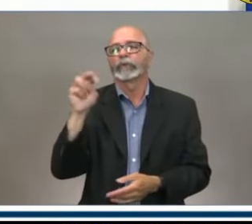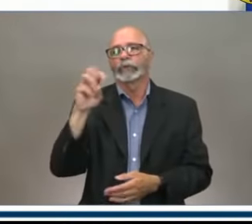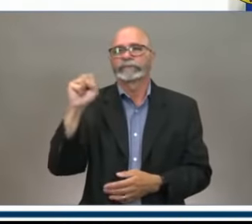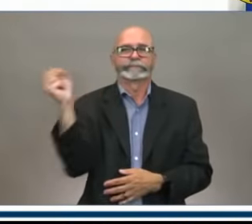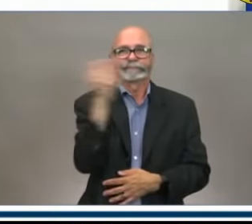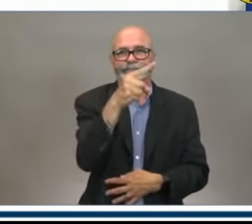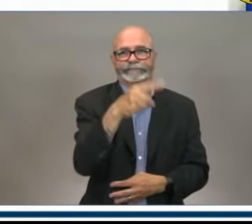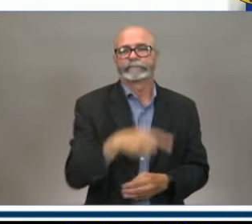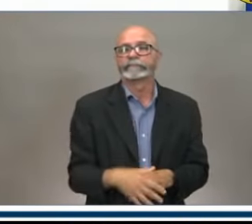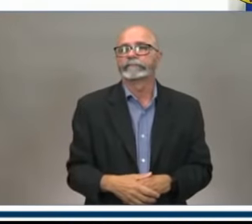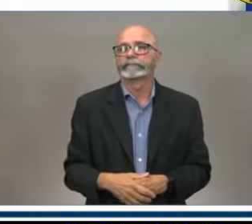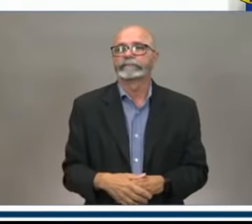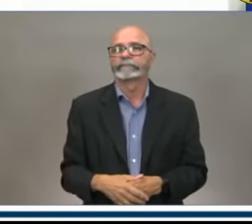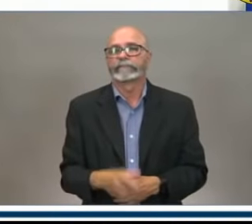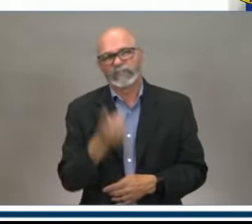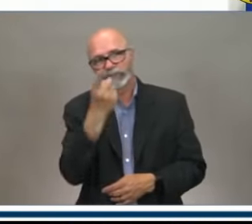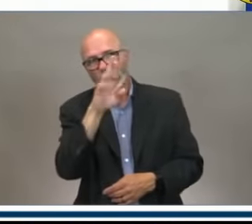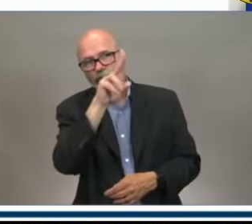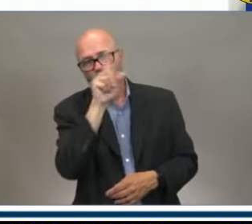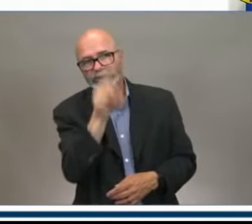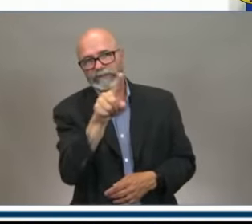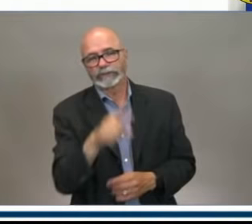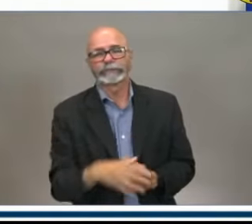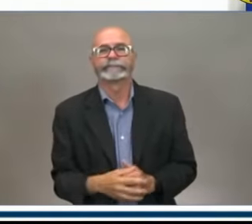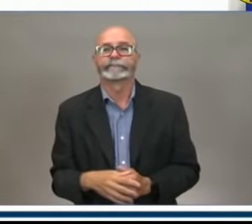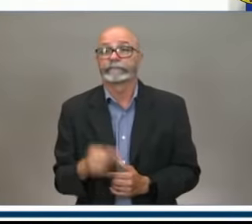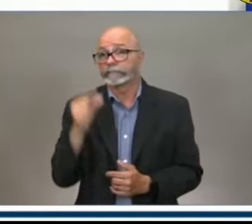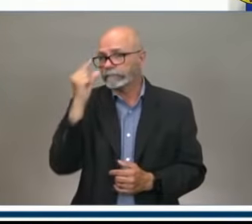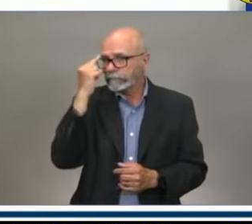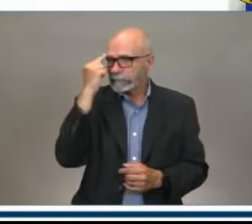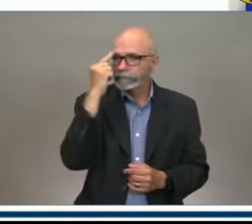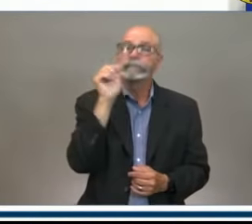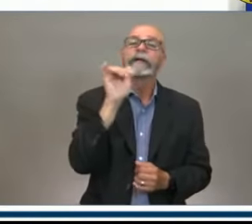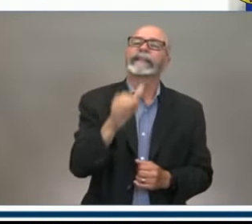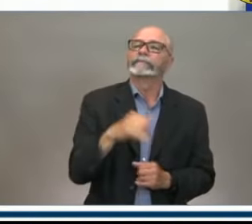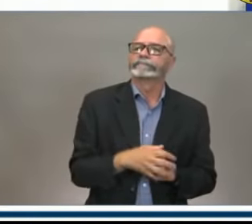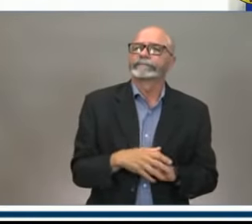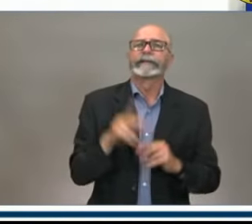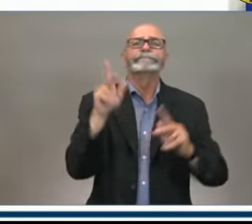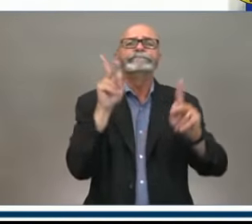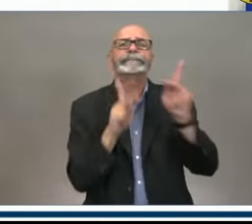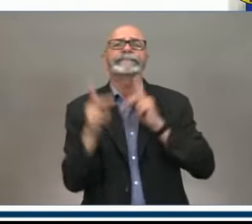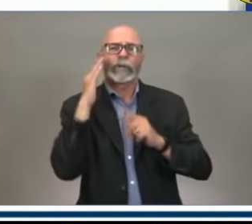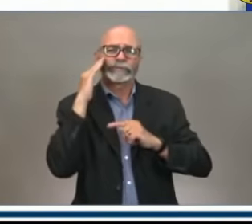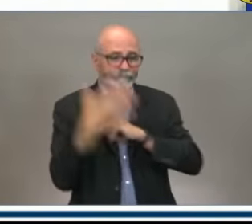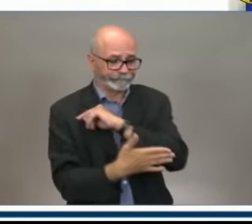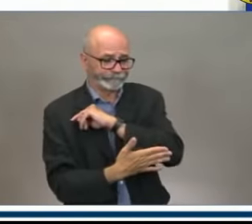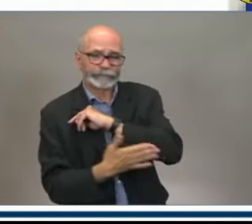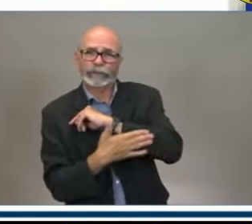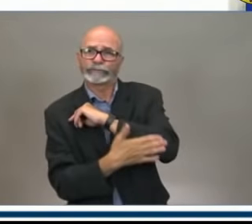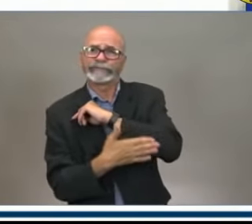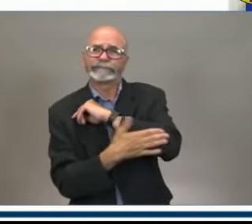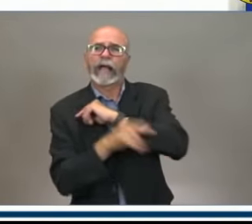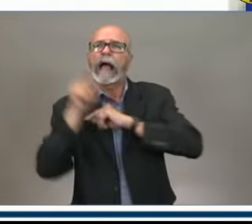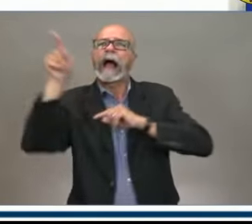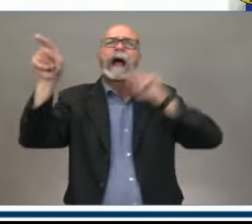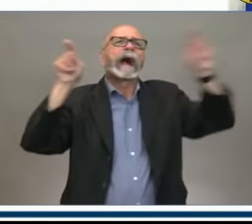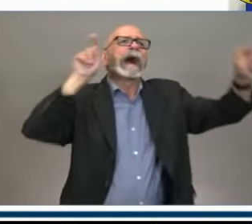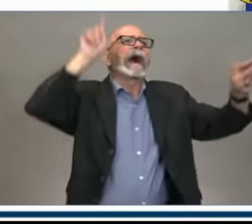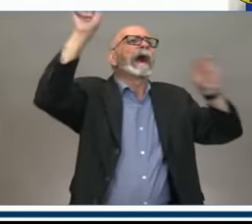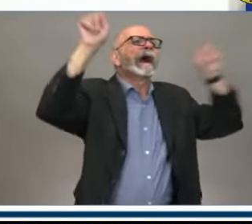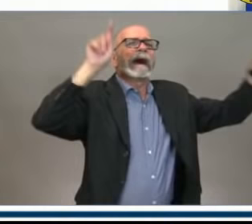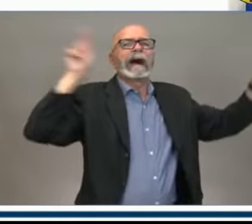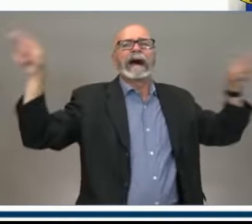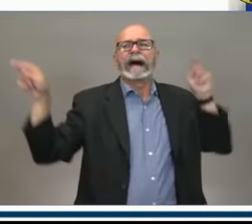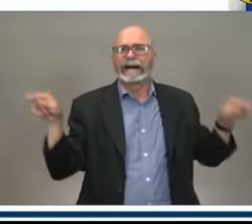Strang, people have wanted to know since day one on a county-by-county basis what they were up against. And you've been steadfast saying that